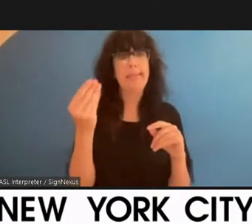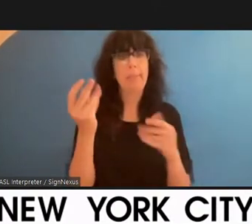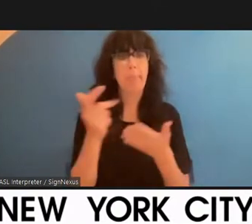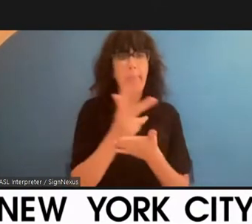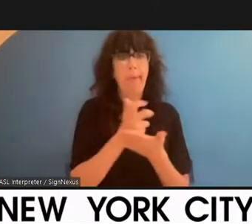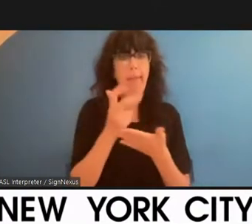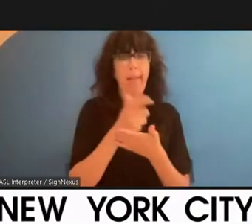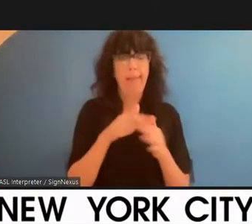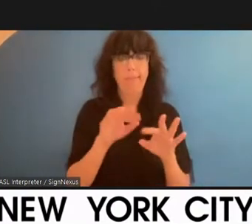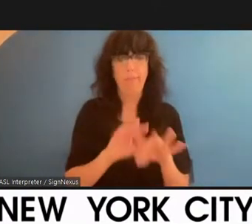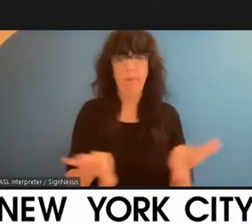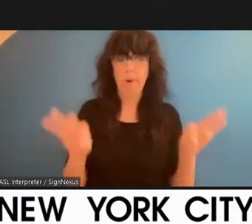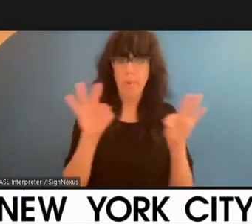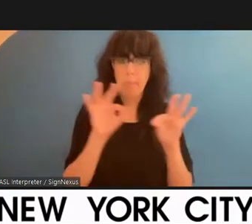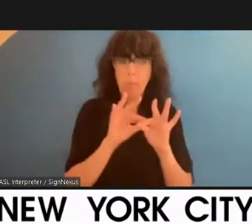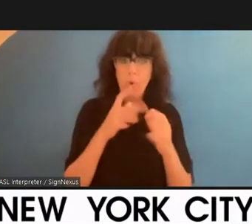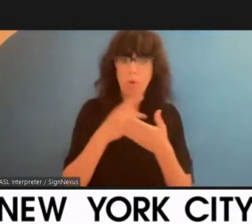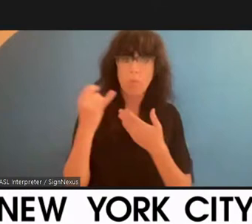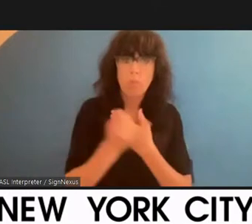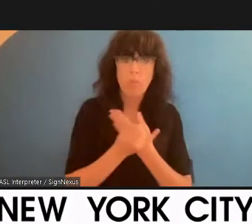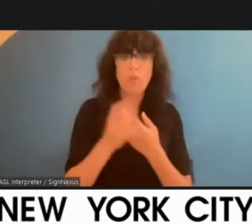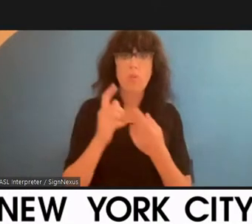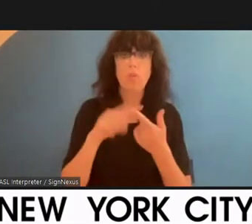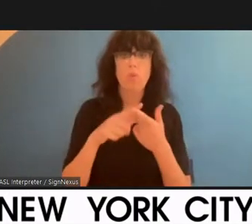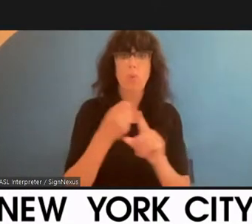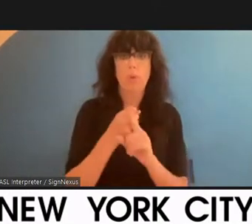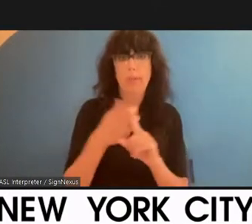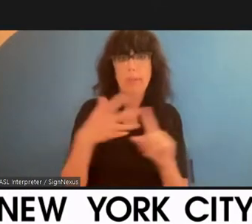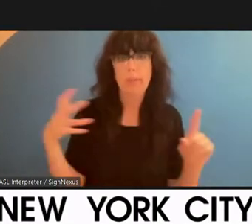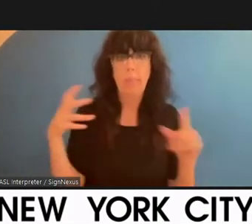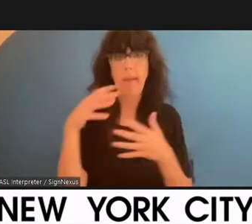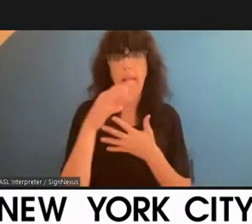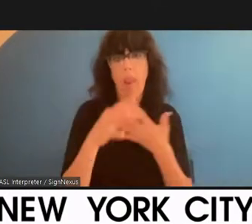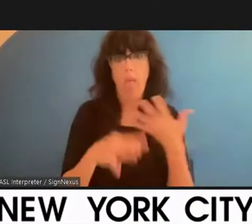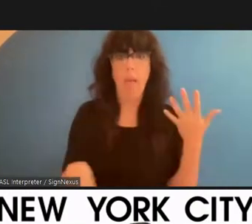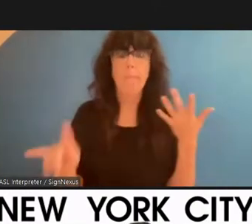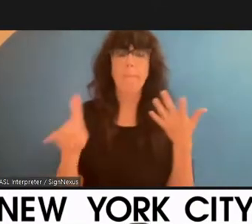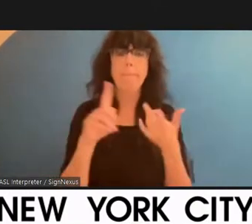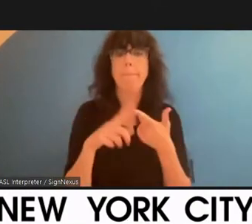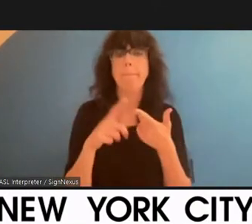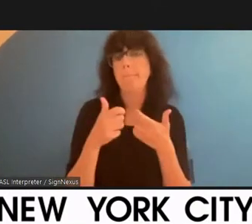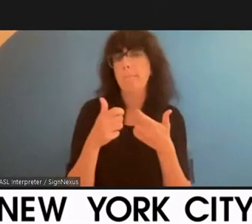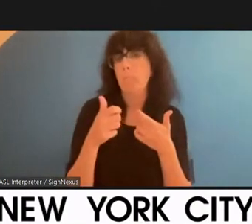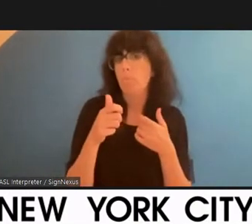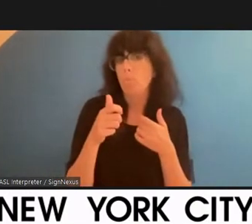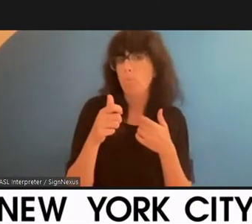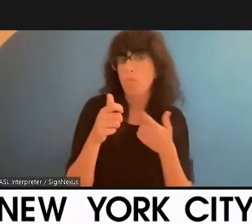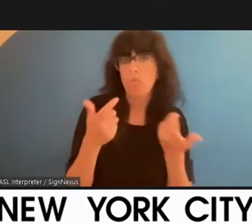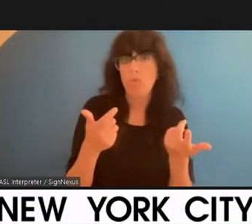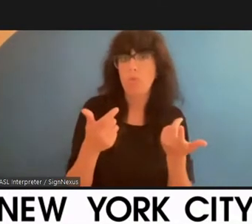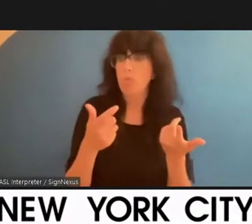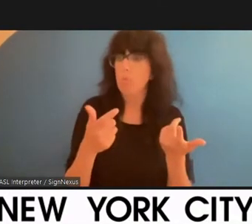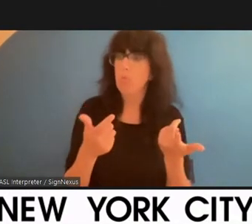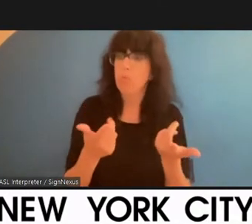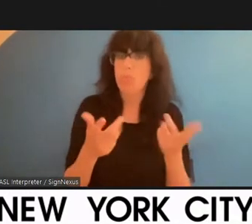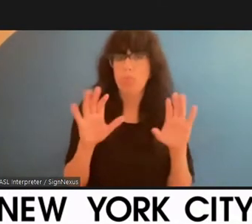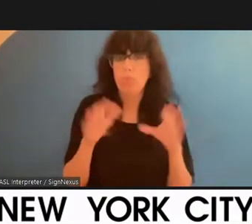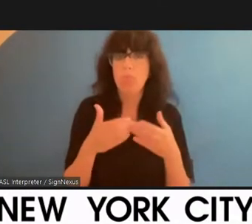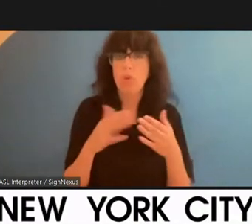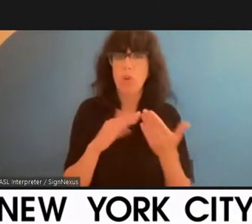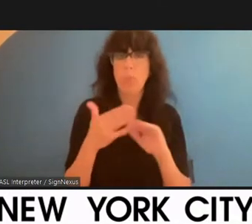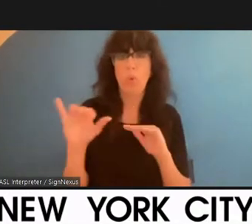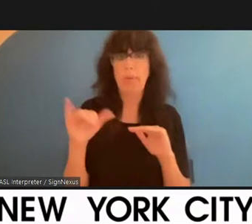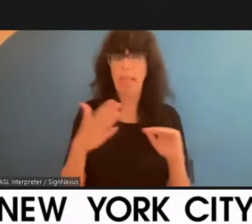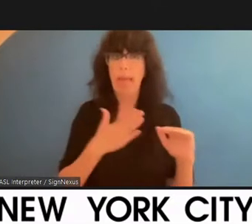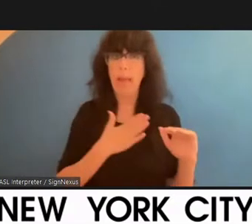capital projects to hopefully expand its options to transportation deprived communities like mine i'd rather have you look at those